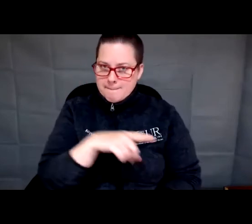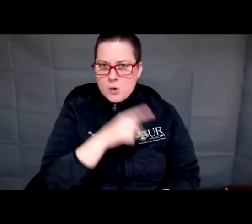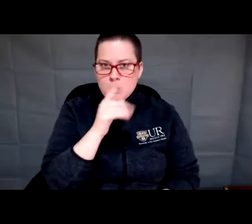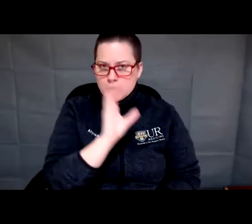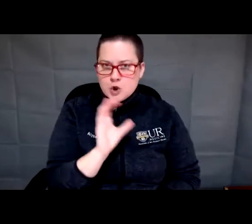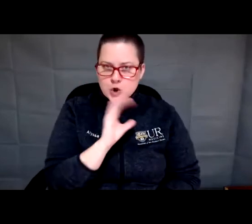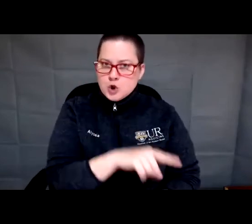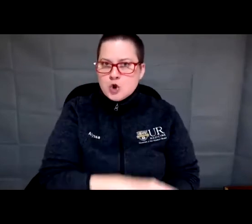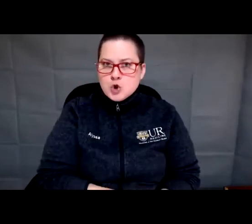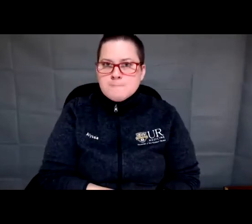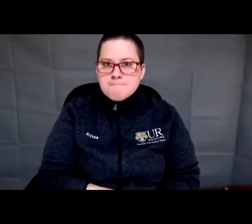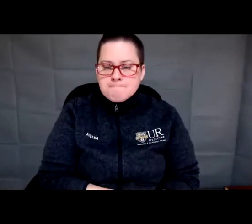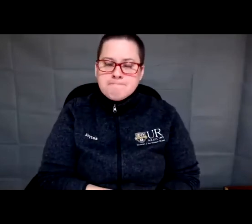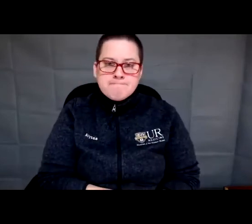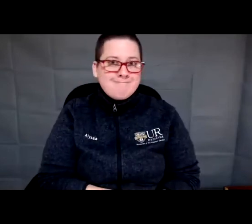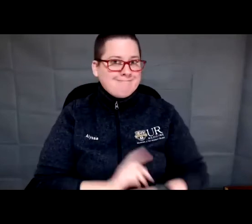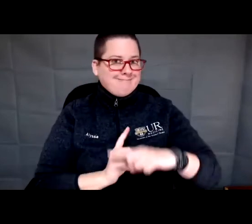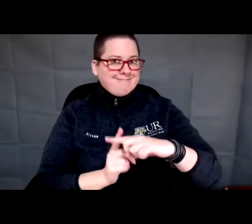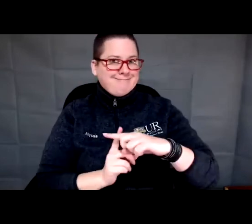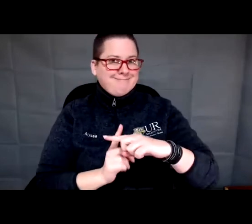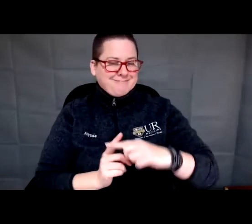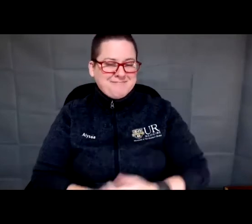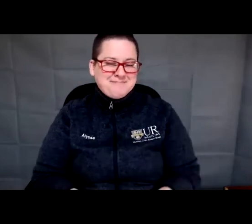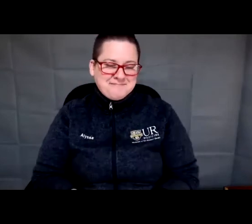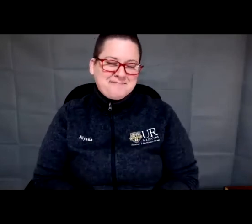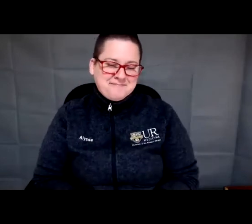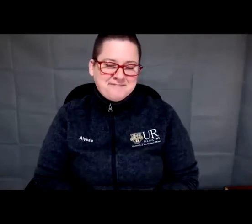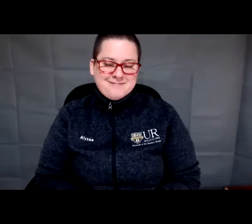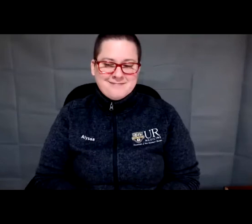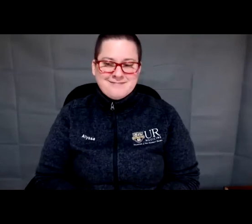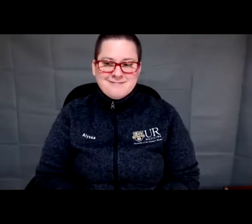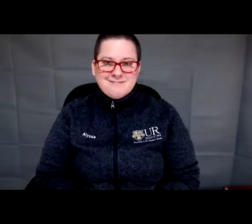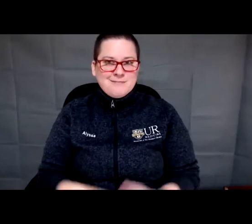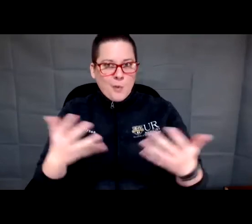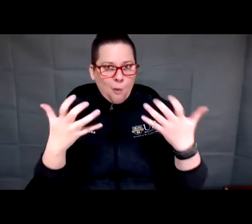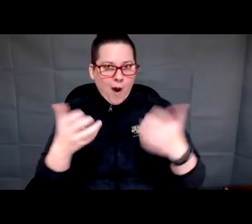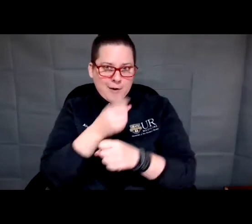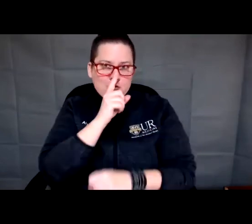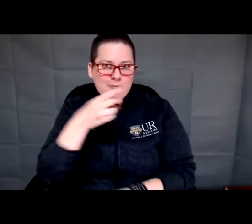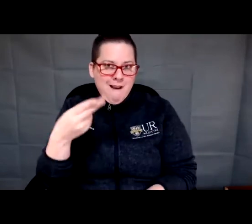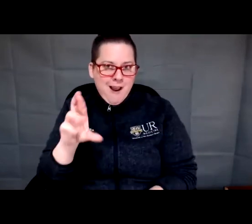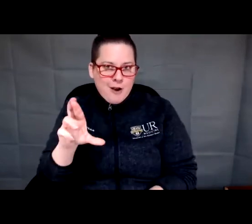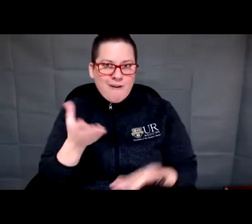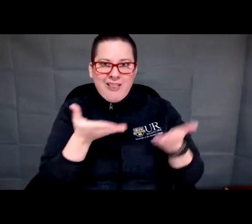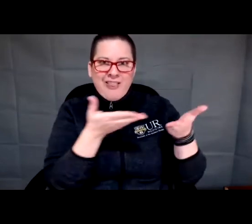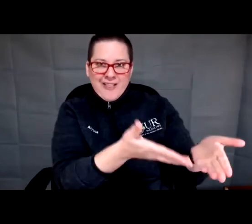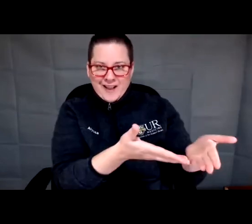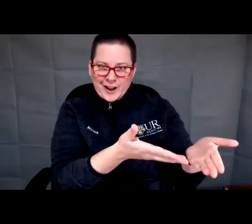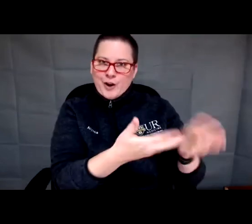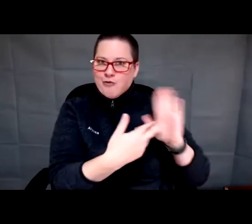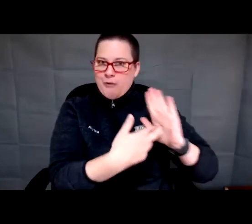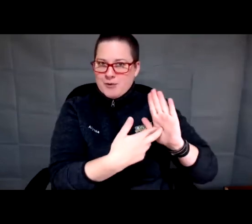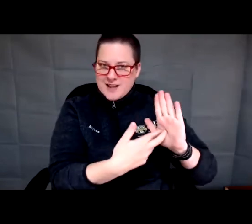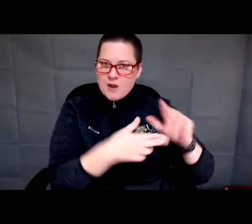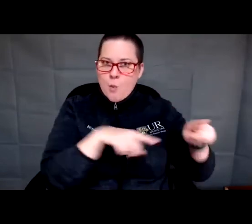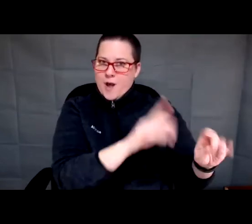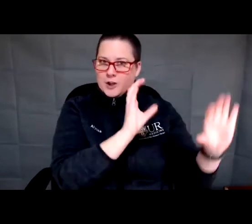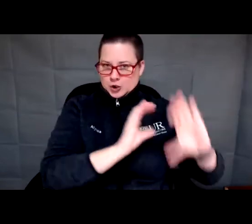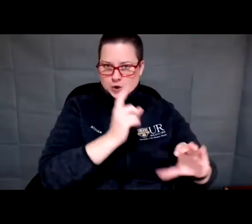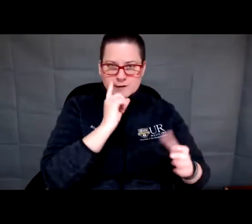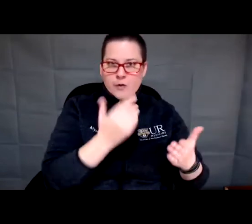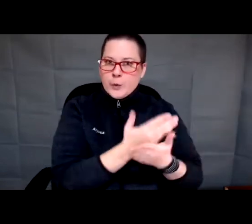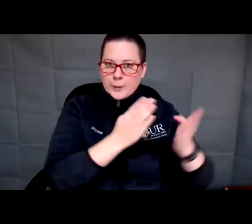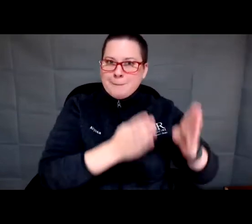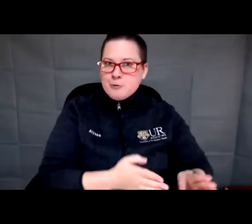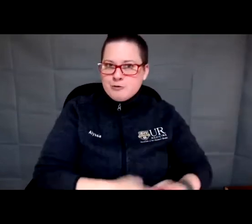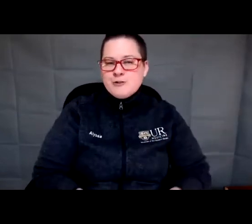that is a positive. We want to make sure that we have HR presence in that process.